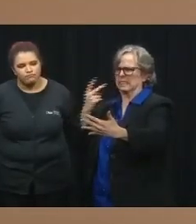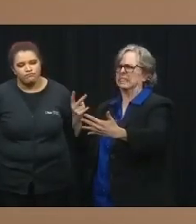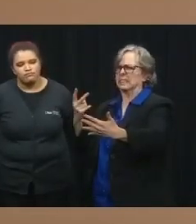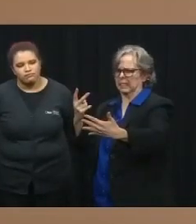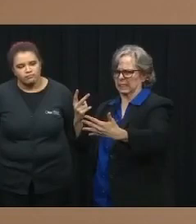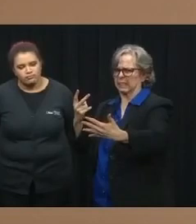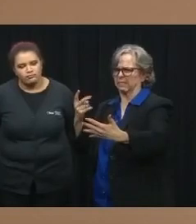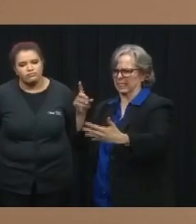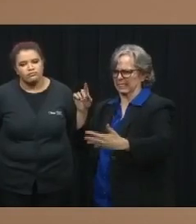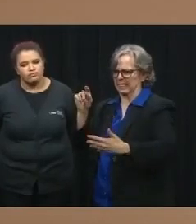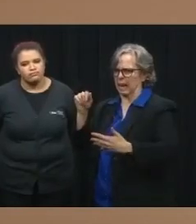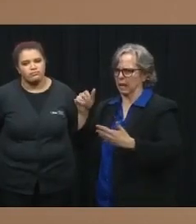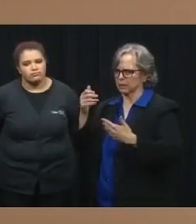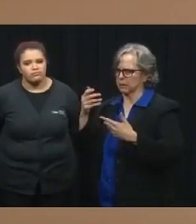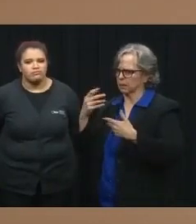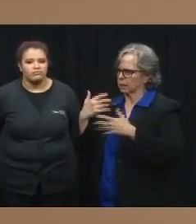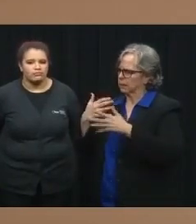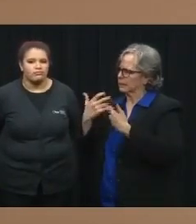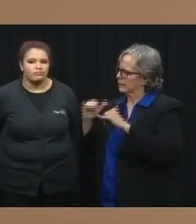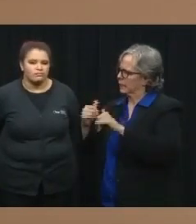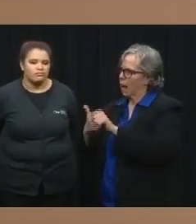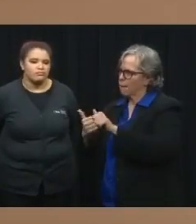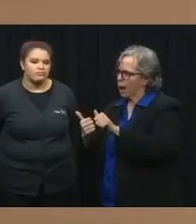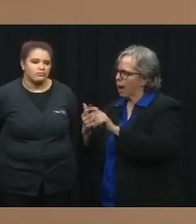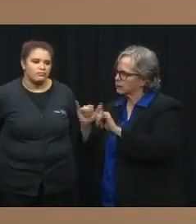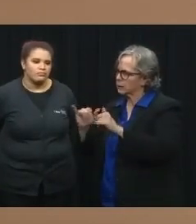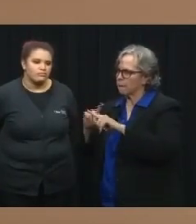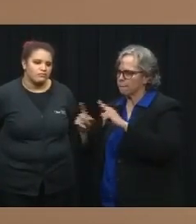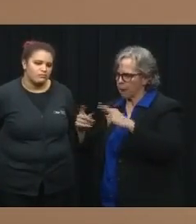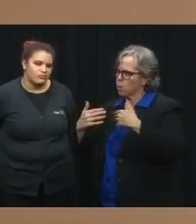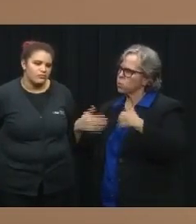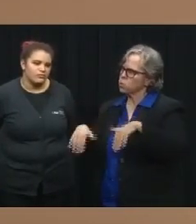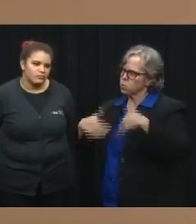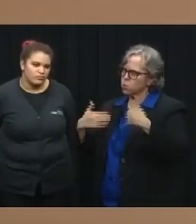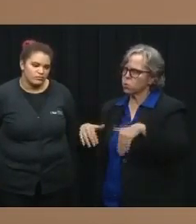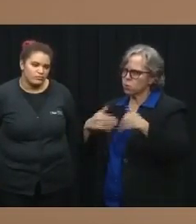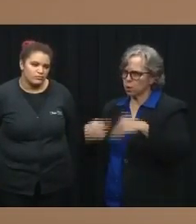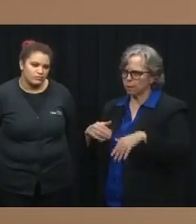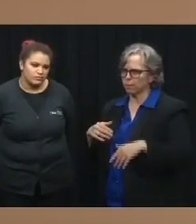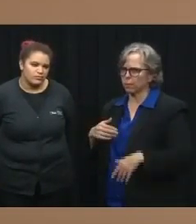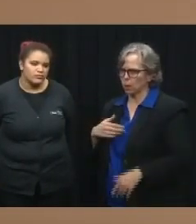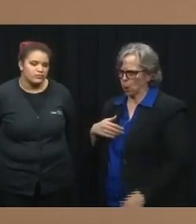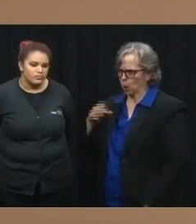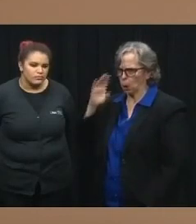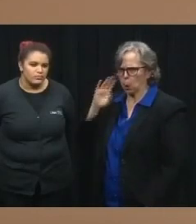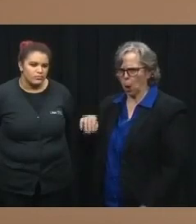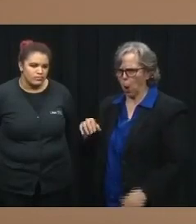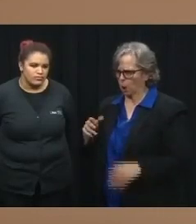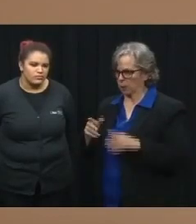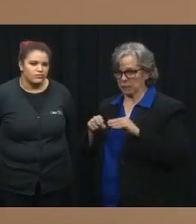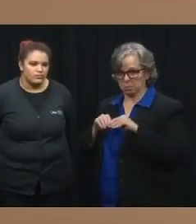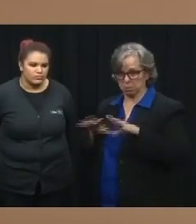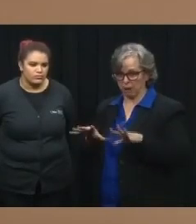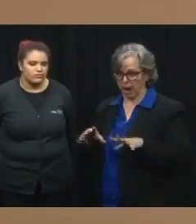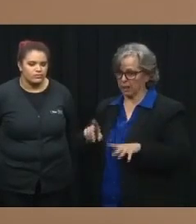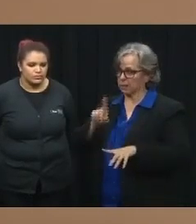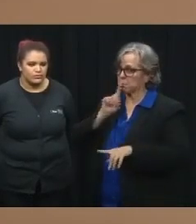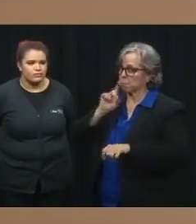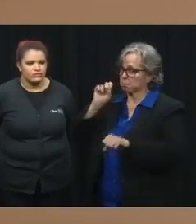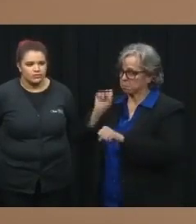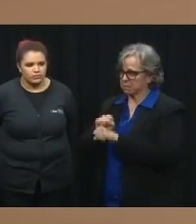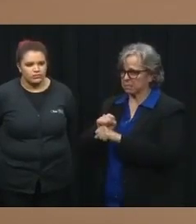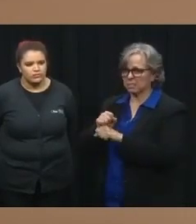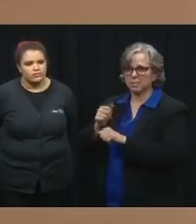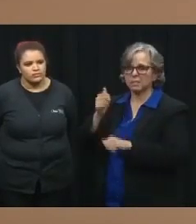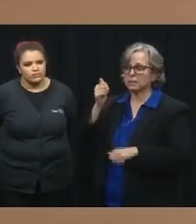So I suspect, we know that the spread is doubling every 6 days. In New York, I've heard they say it's